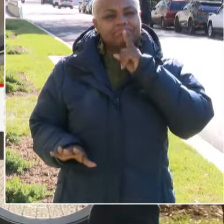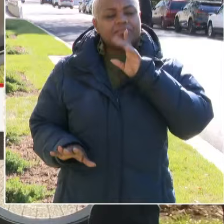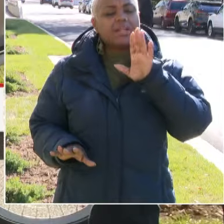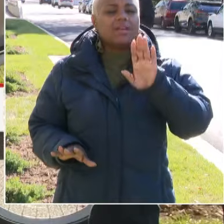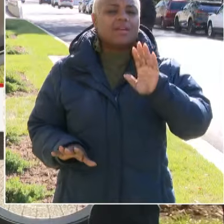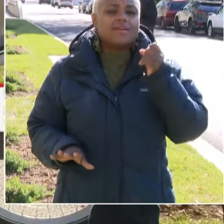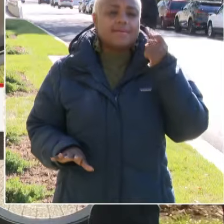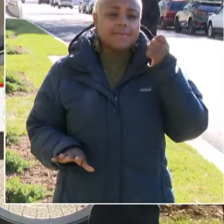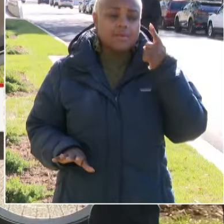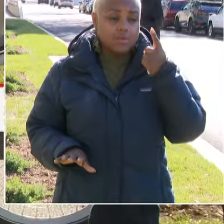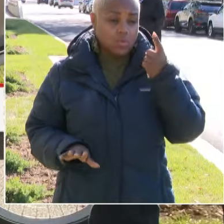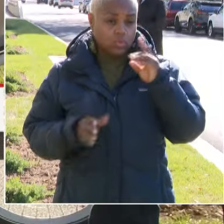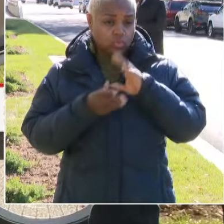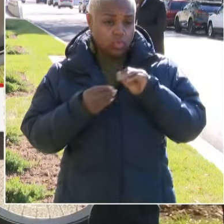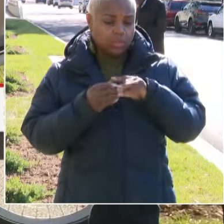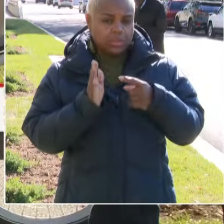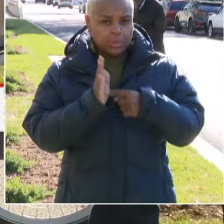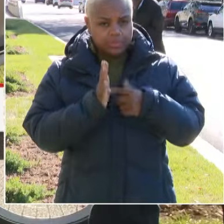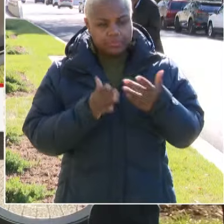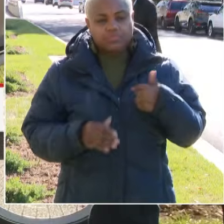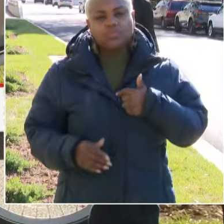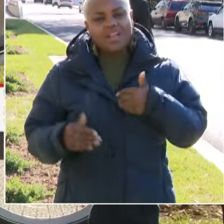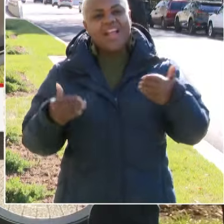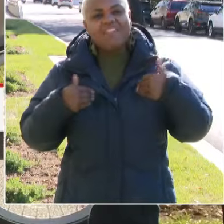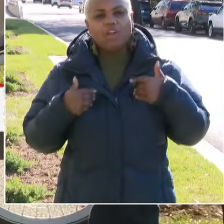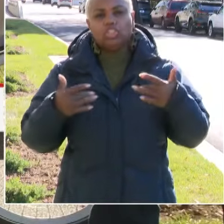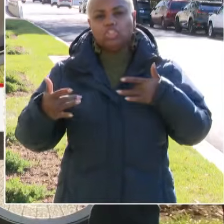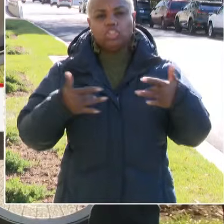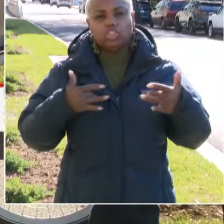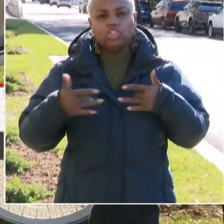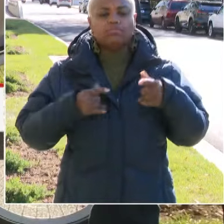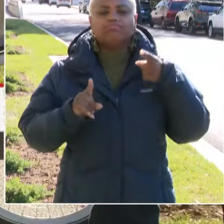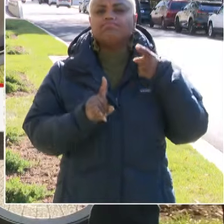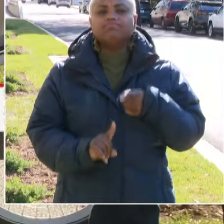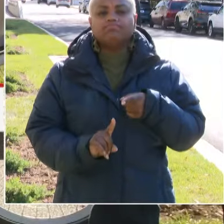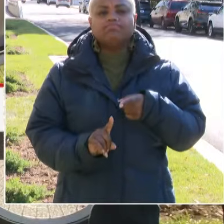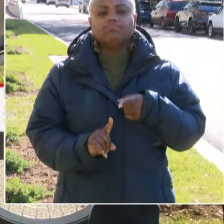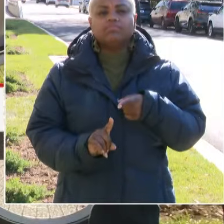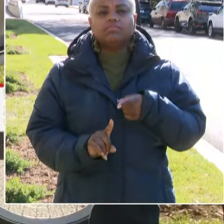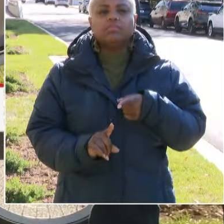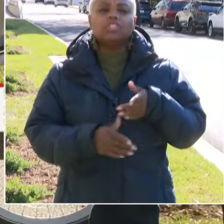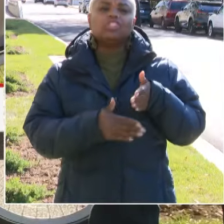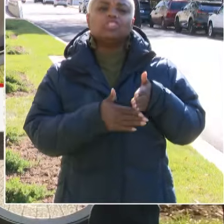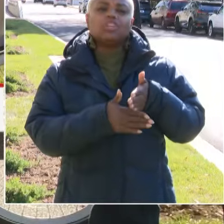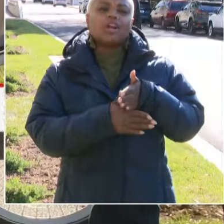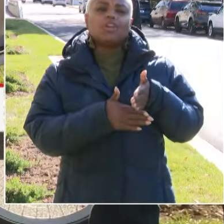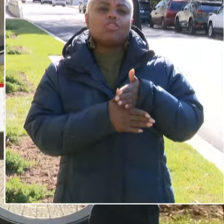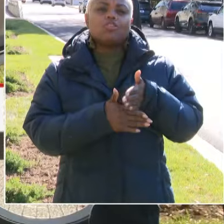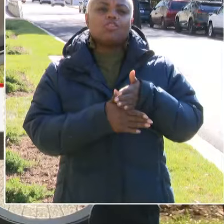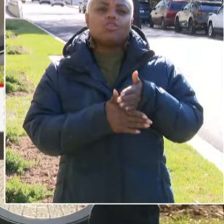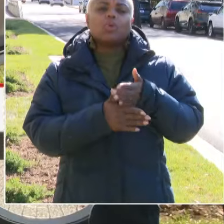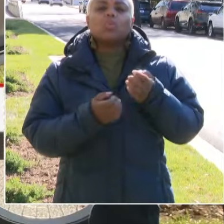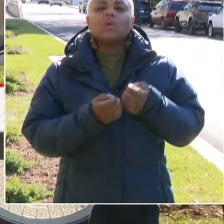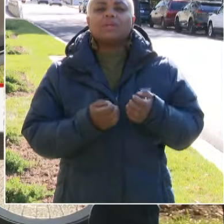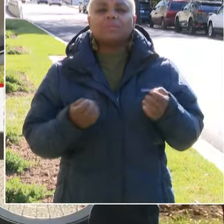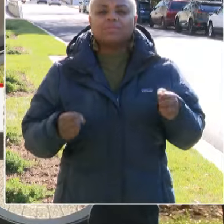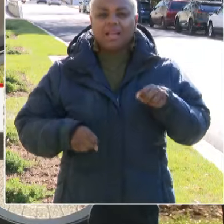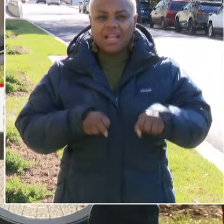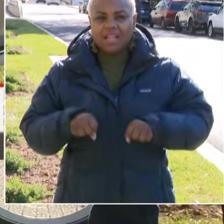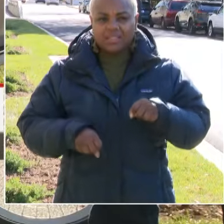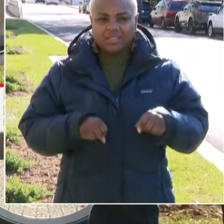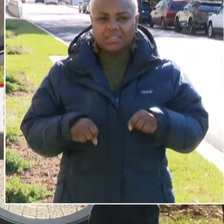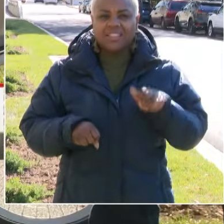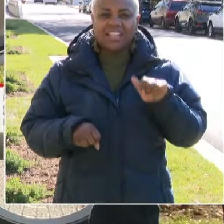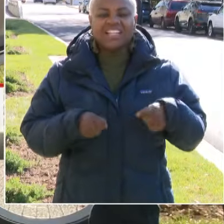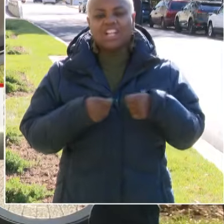Anecdotally, we have some concerns about some of the shared transportation equipment being